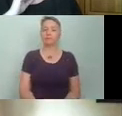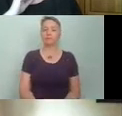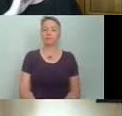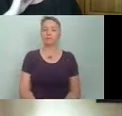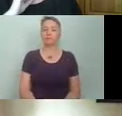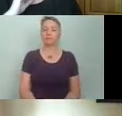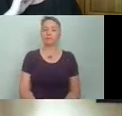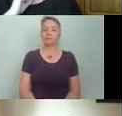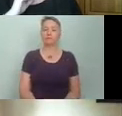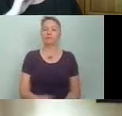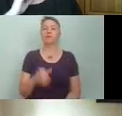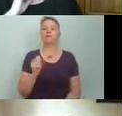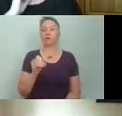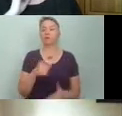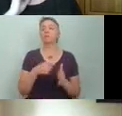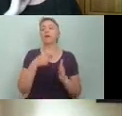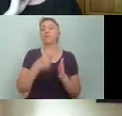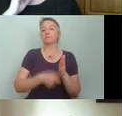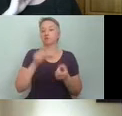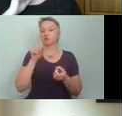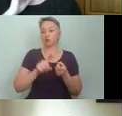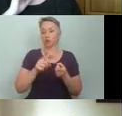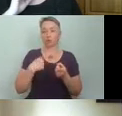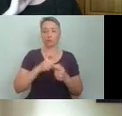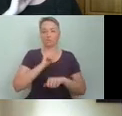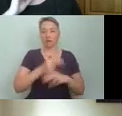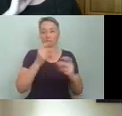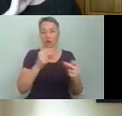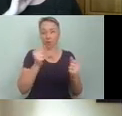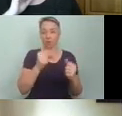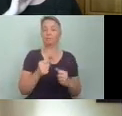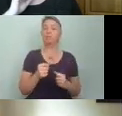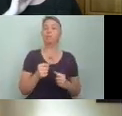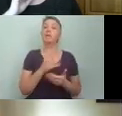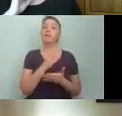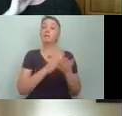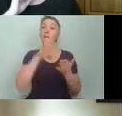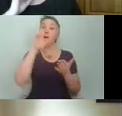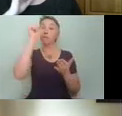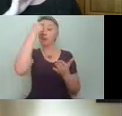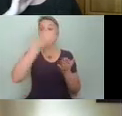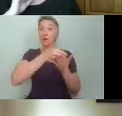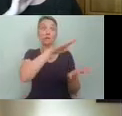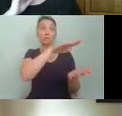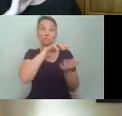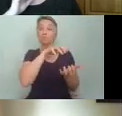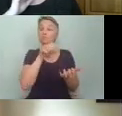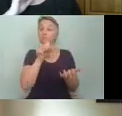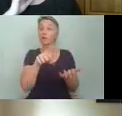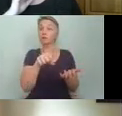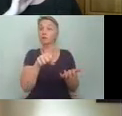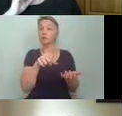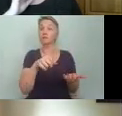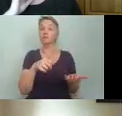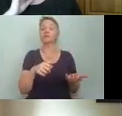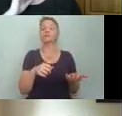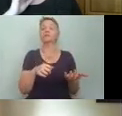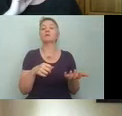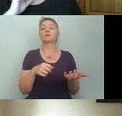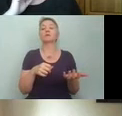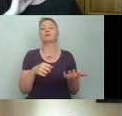So we did this expense reduction immediately. We have gotten some governmental funds. We had